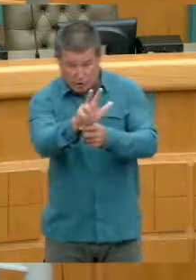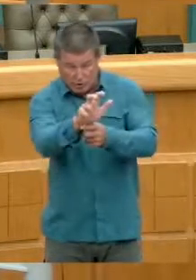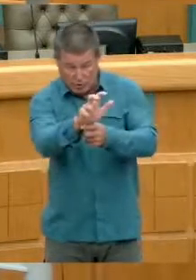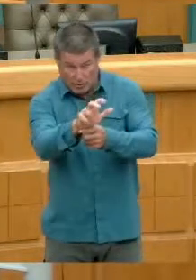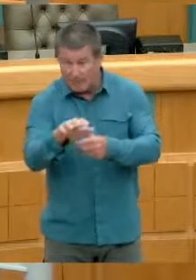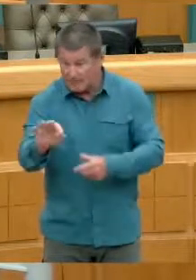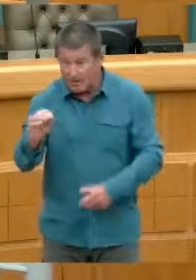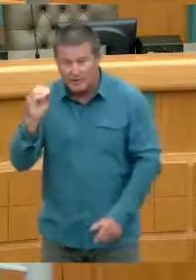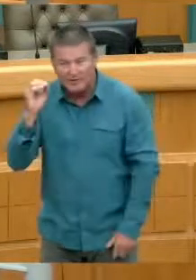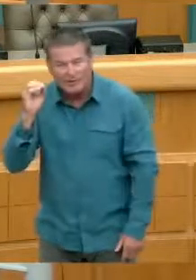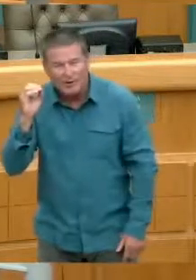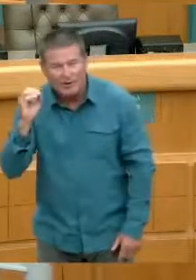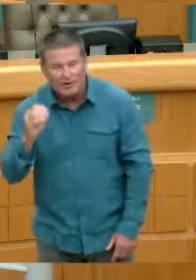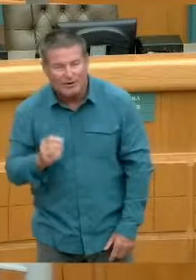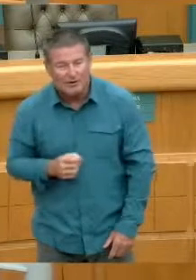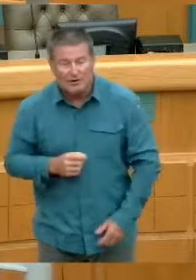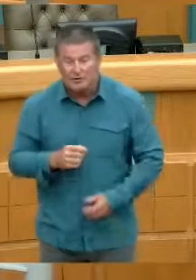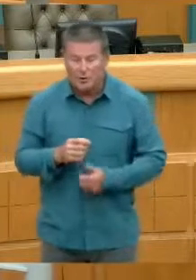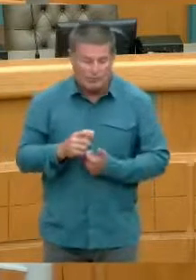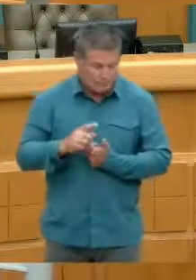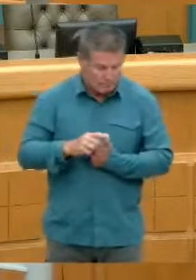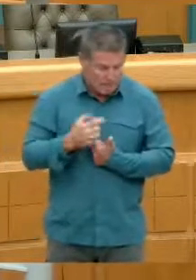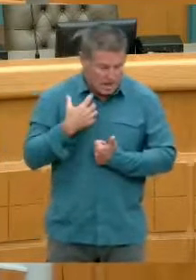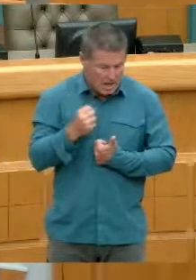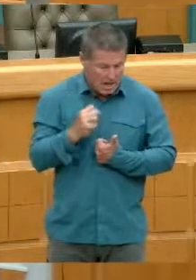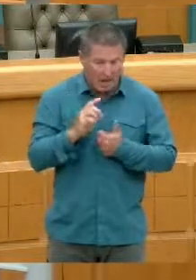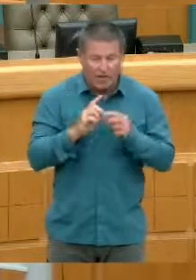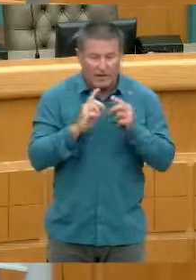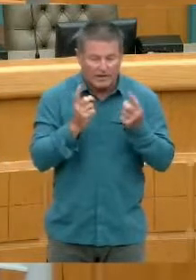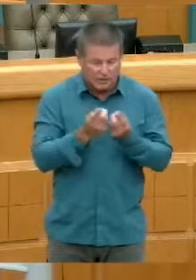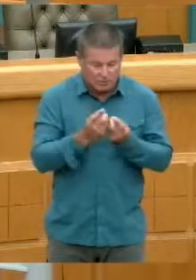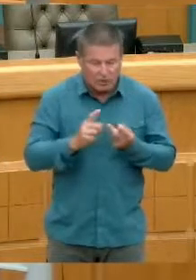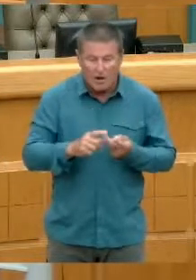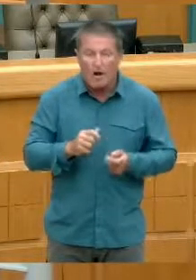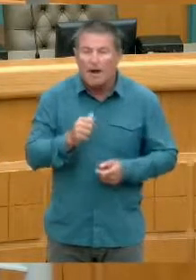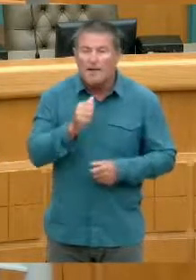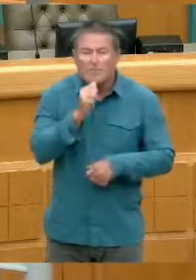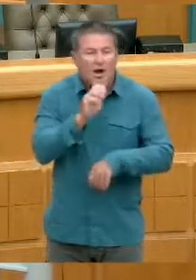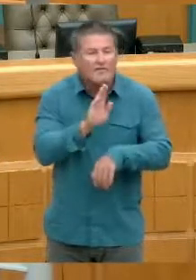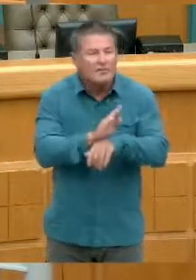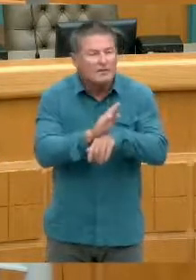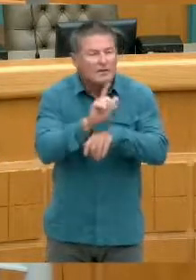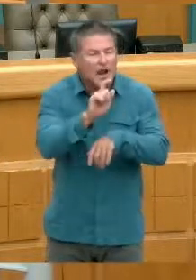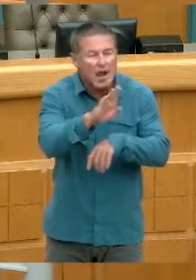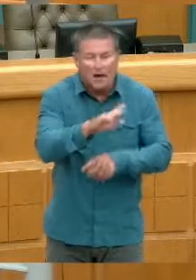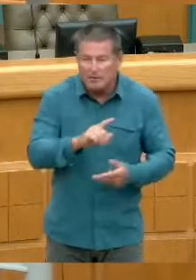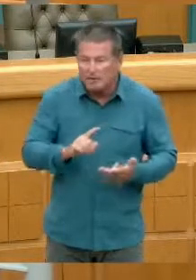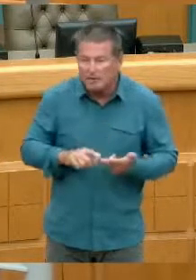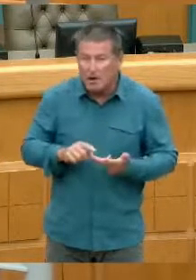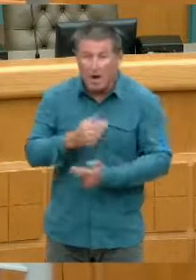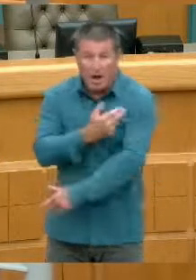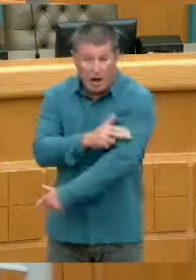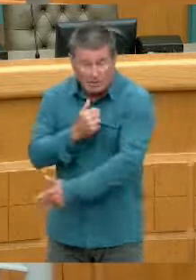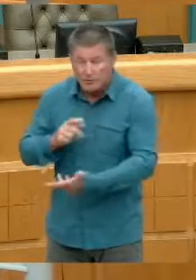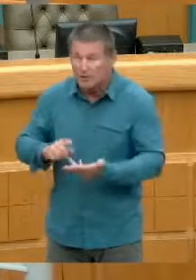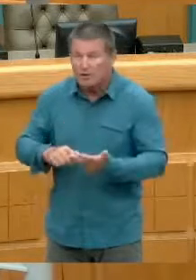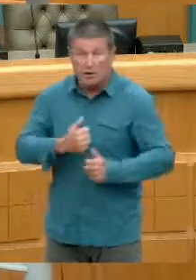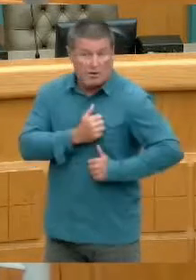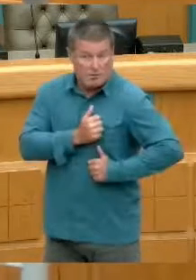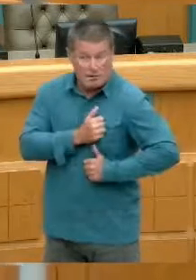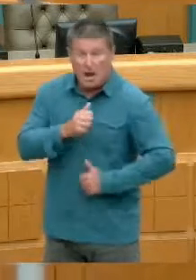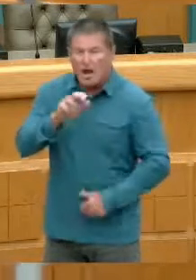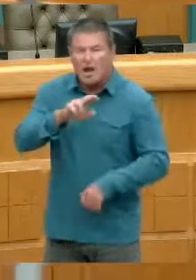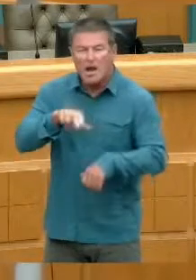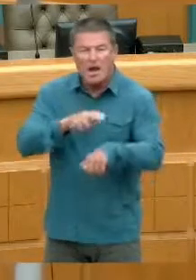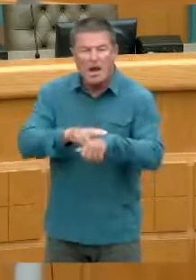today, between the health district, the private commercial labs, hospitals, the National Guard, and other testing sites, in